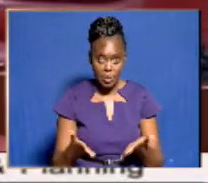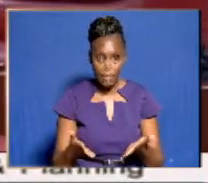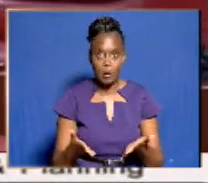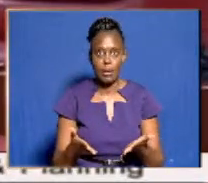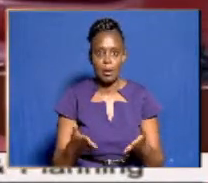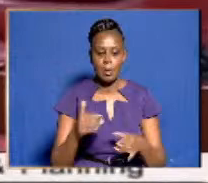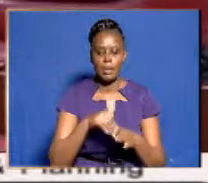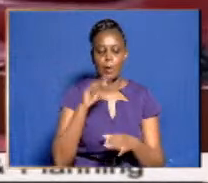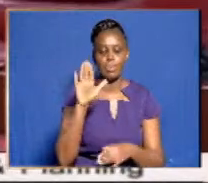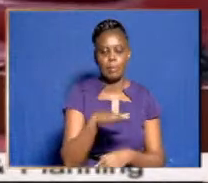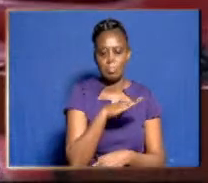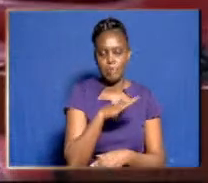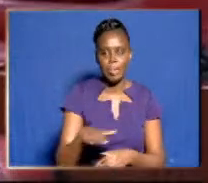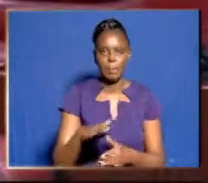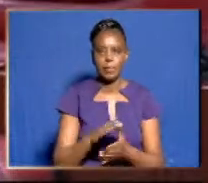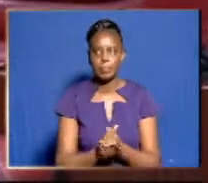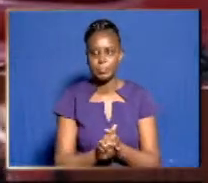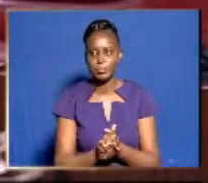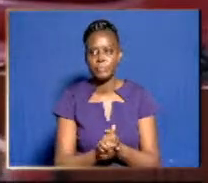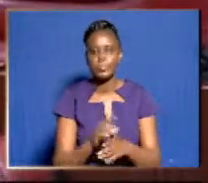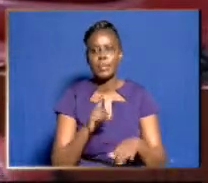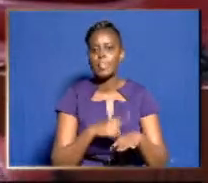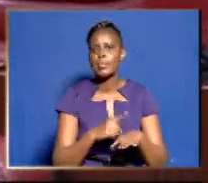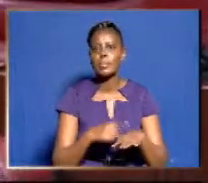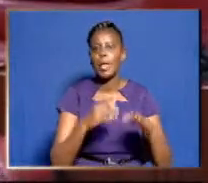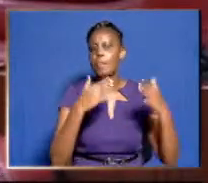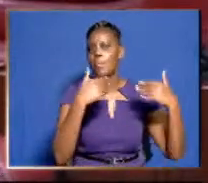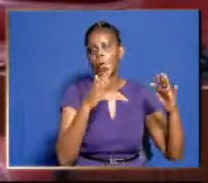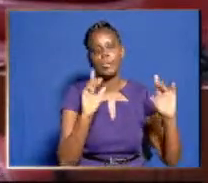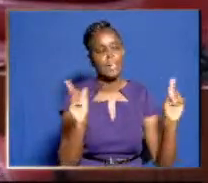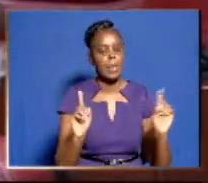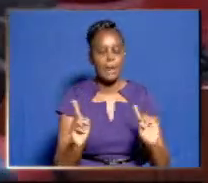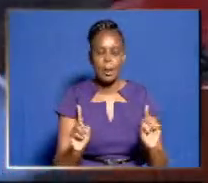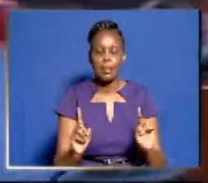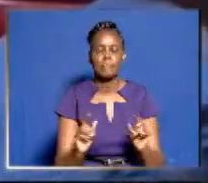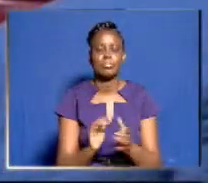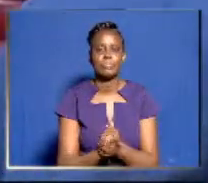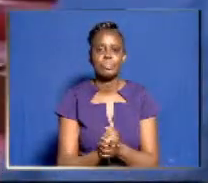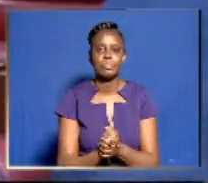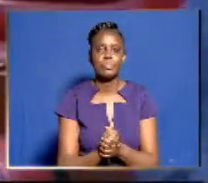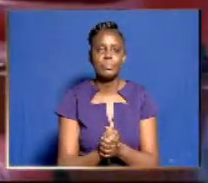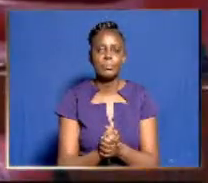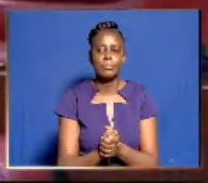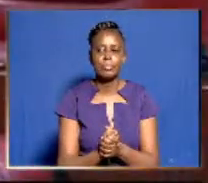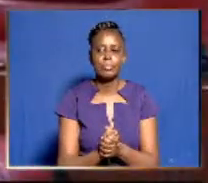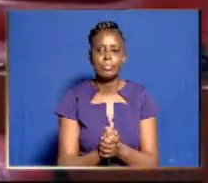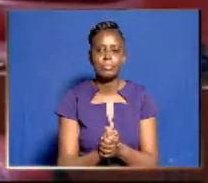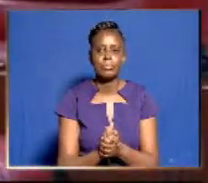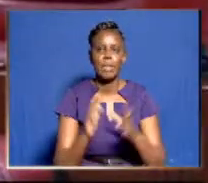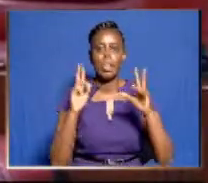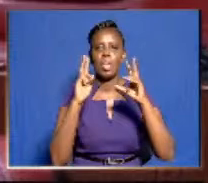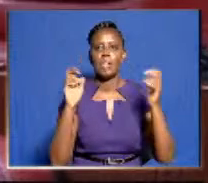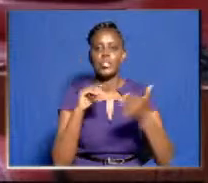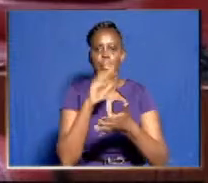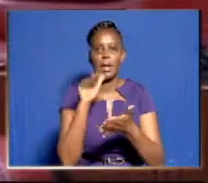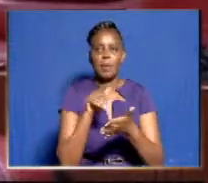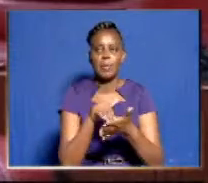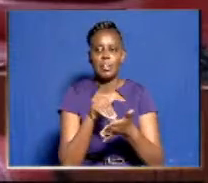of this House, not when we are out. Honorable Speaker, coming to the issue